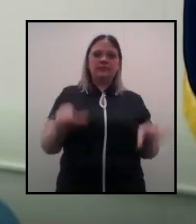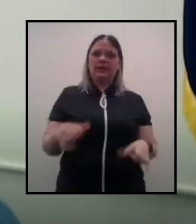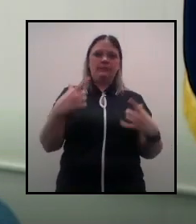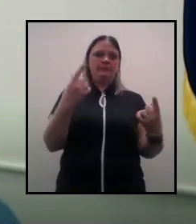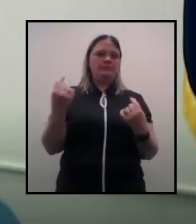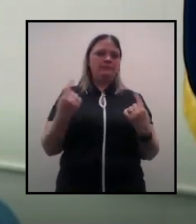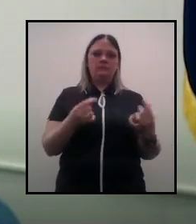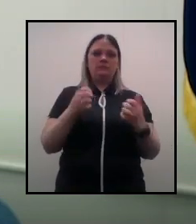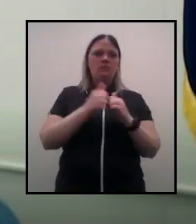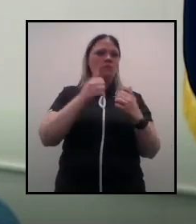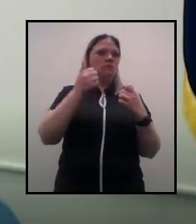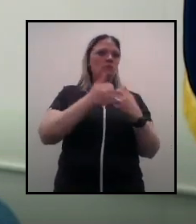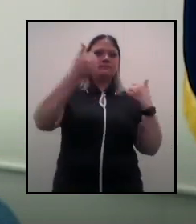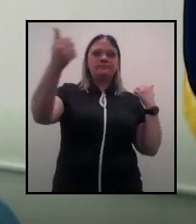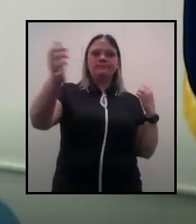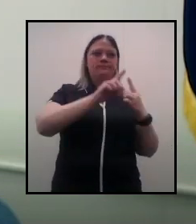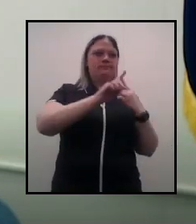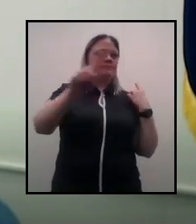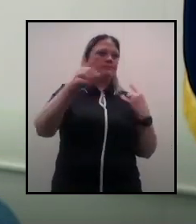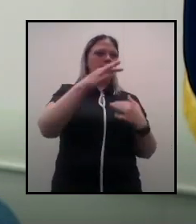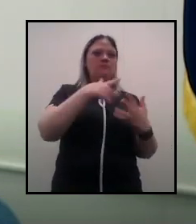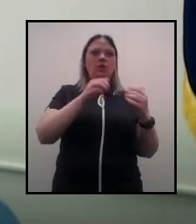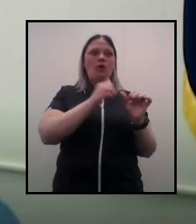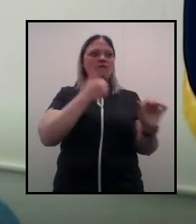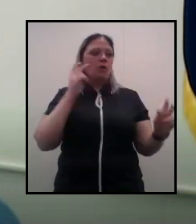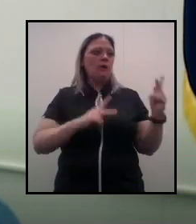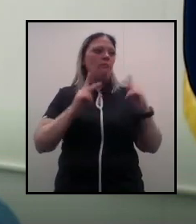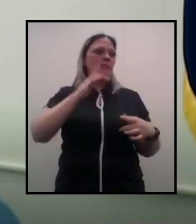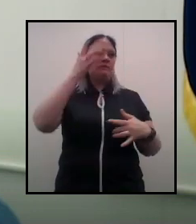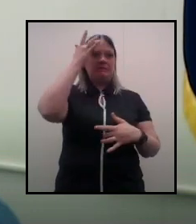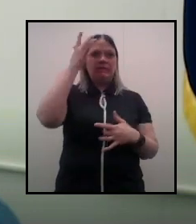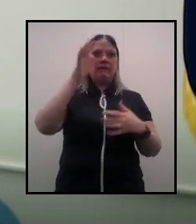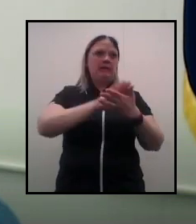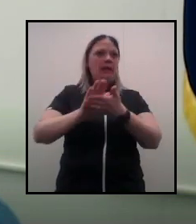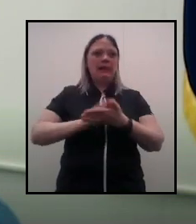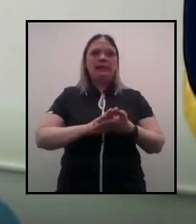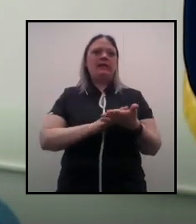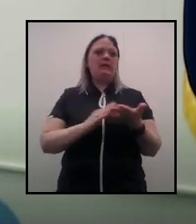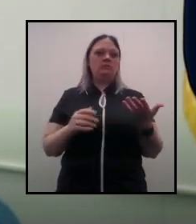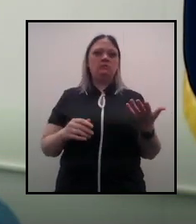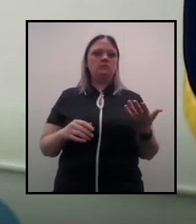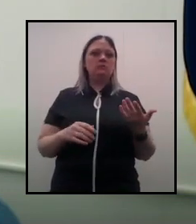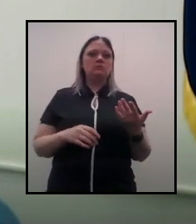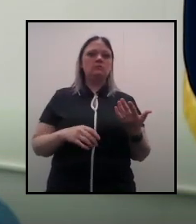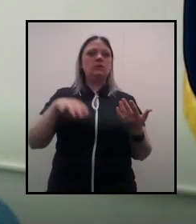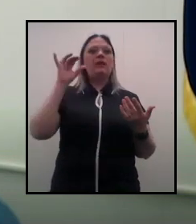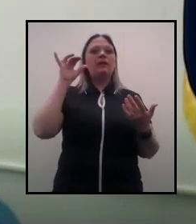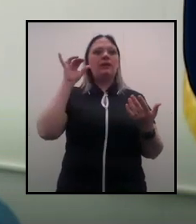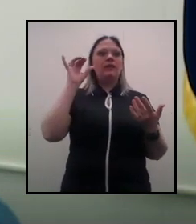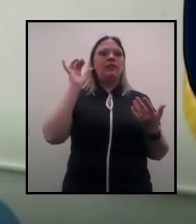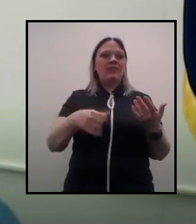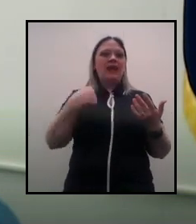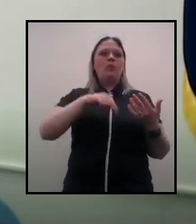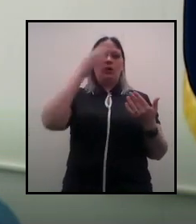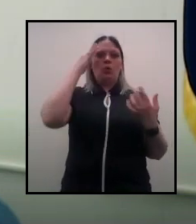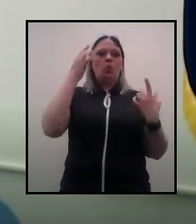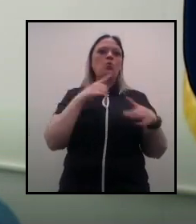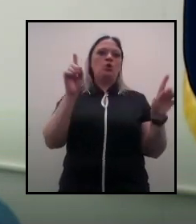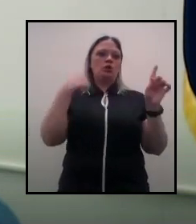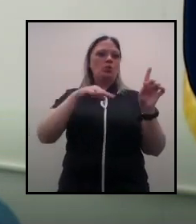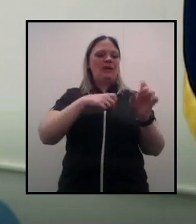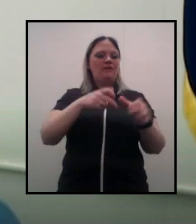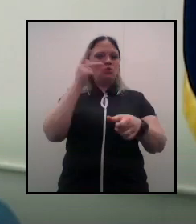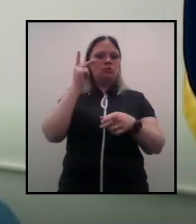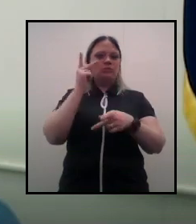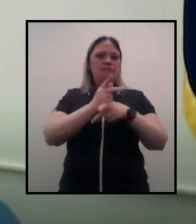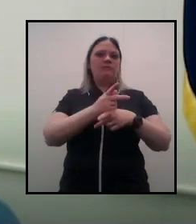and staying away from people that are ill and our environmental cleaning. So that's what we know that works, and that's what we have to stick